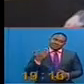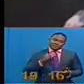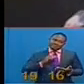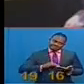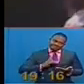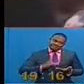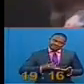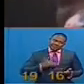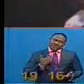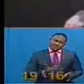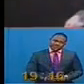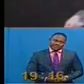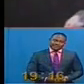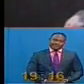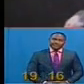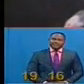be forgiven.